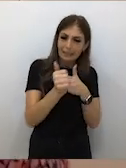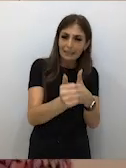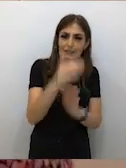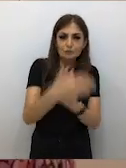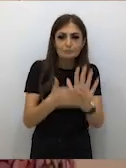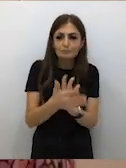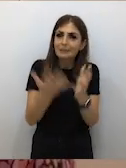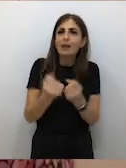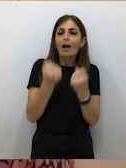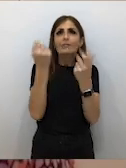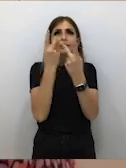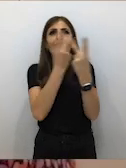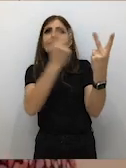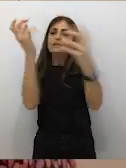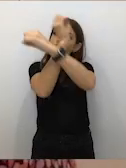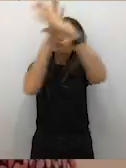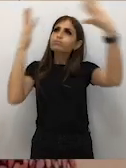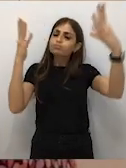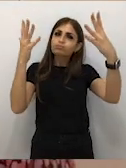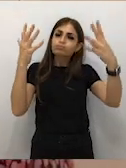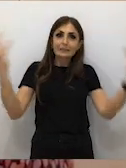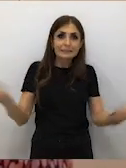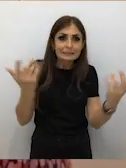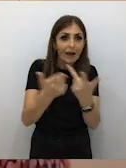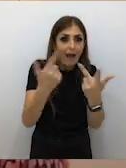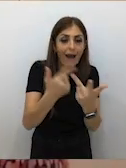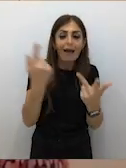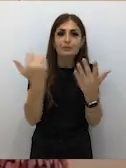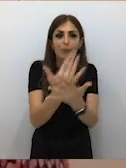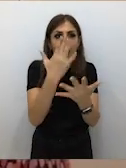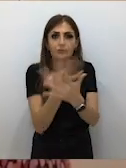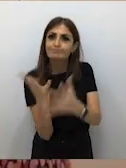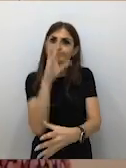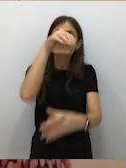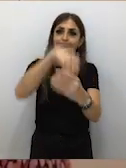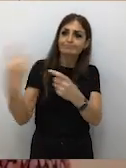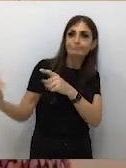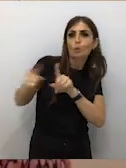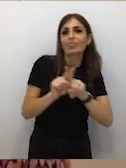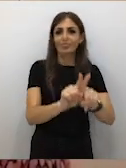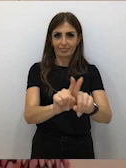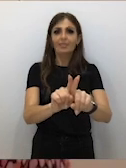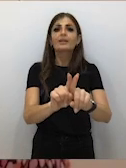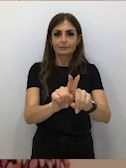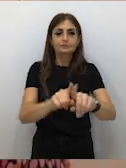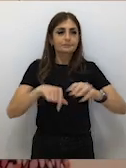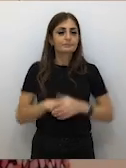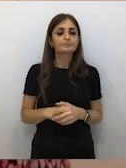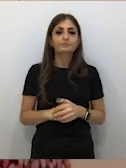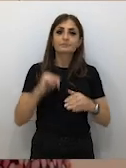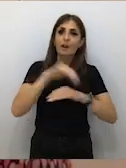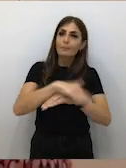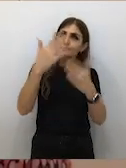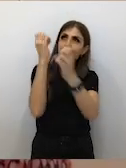For me, leadership is having a vision and energising others to achieve that vision together by bringing them along with